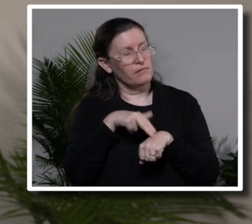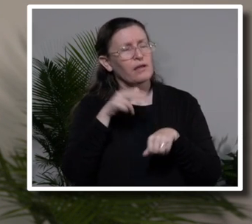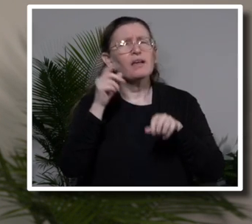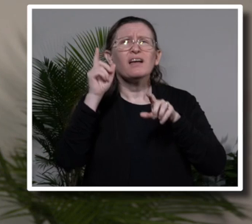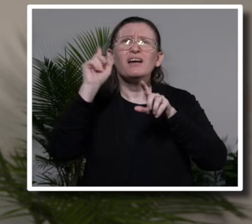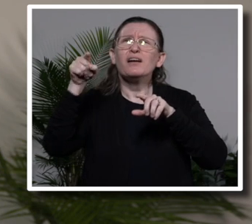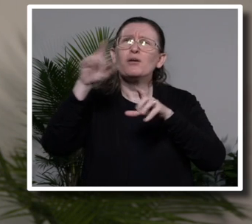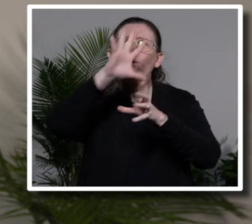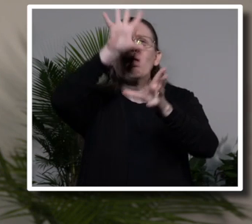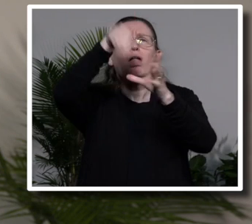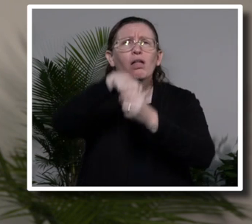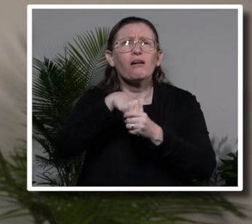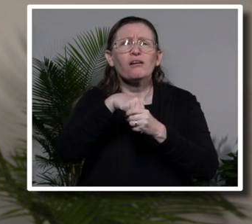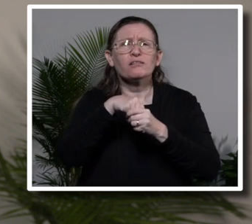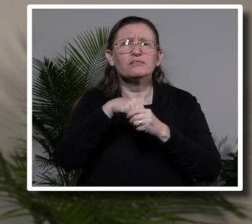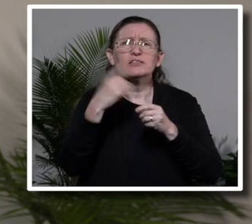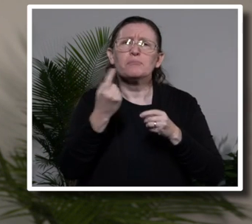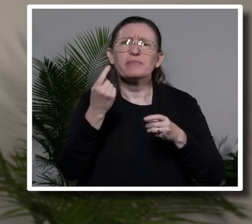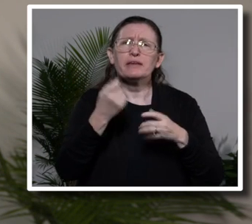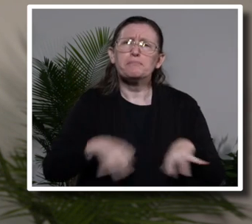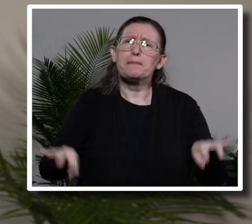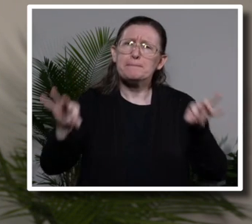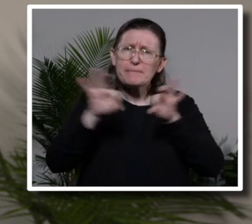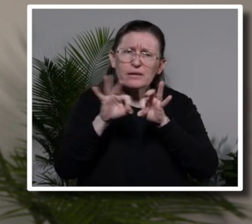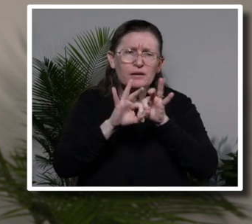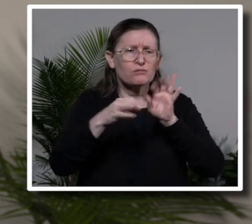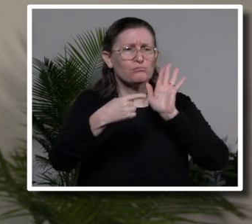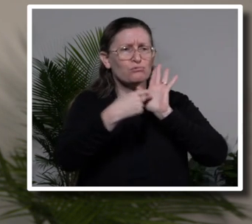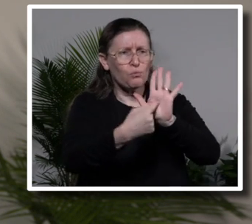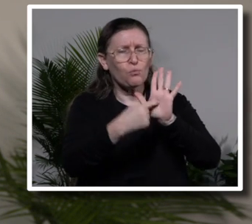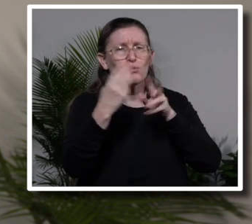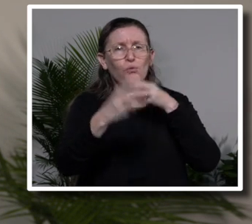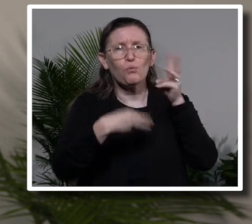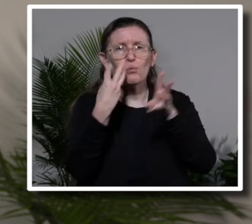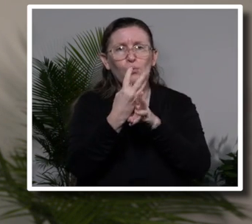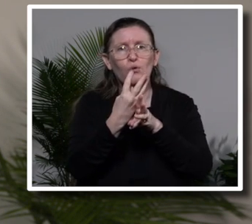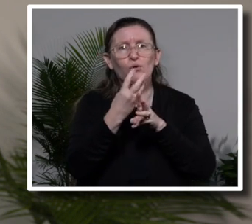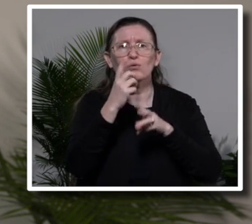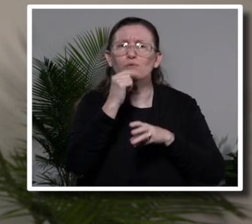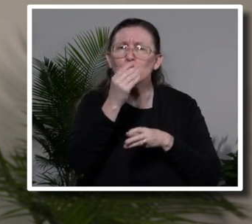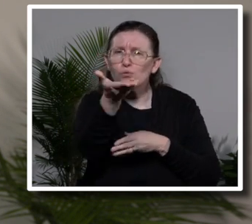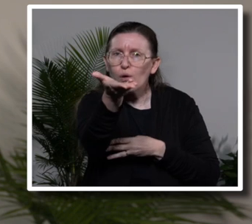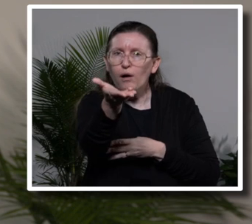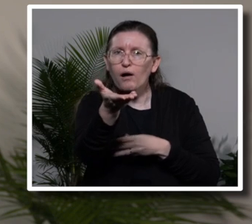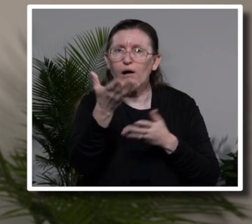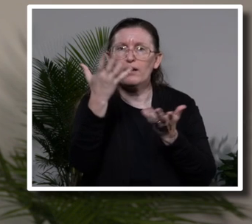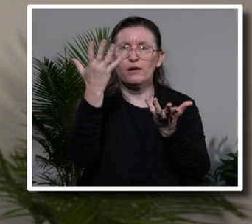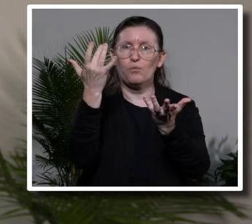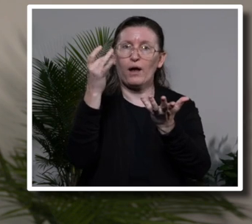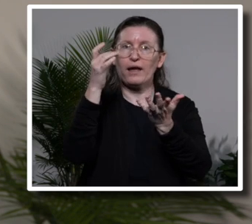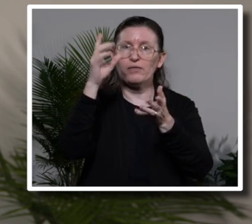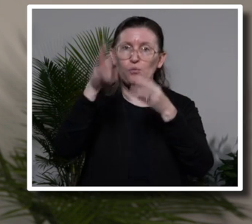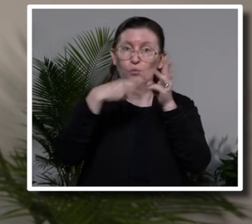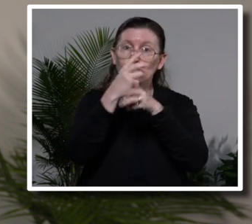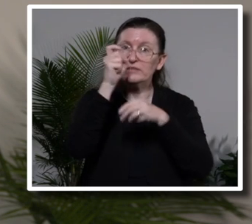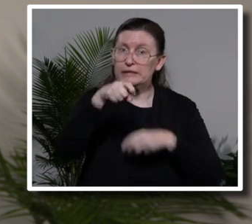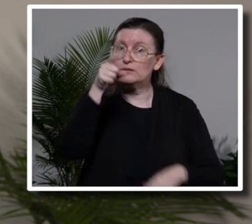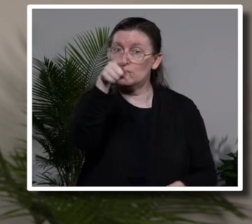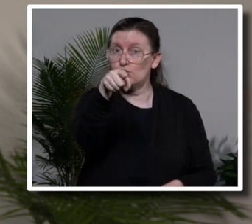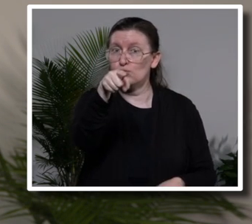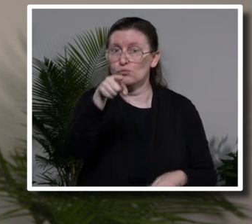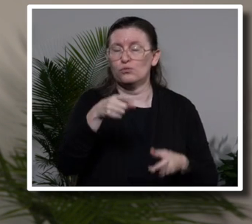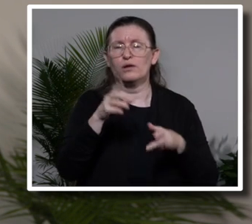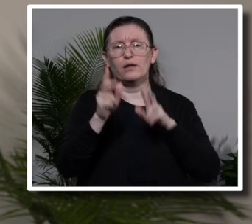be a part of something bigger. Show this world exactly who you are and why it needs more people just like you. People who